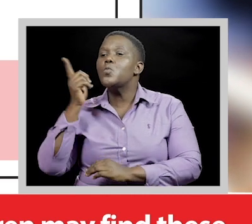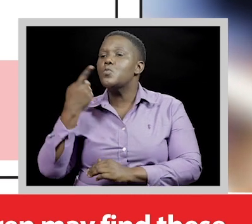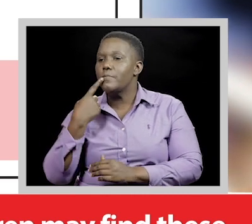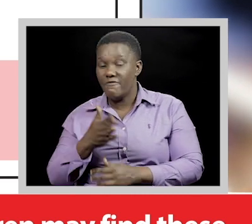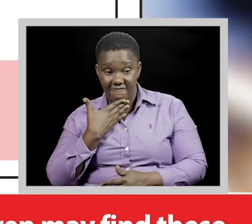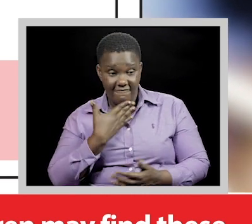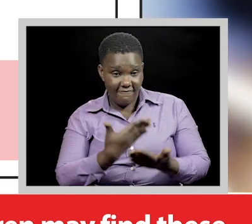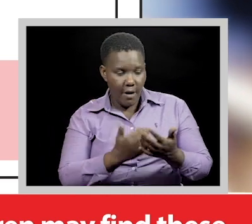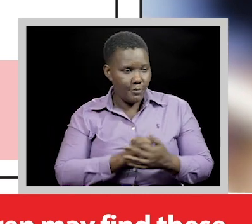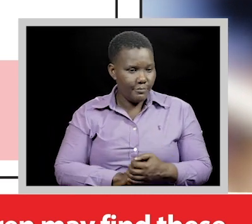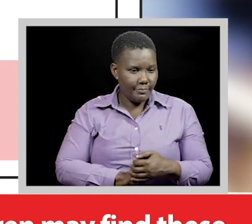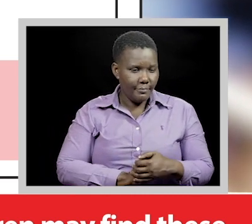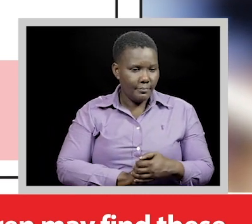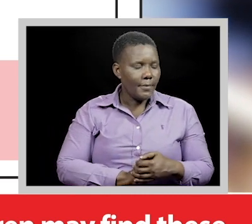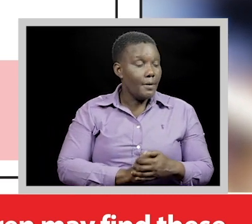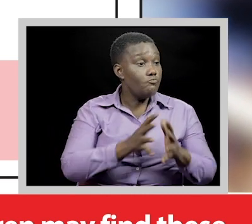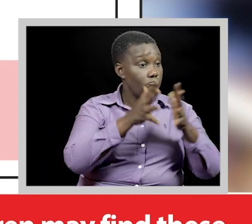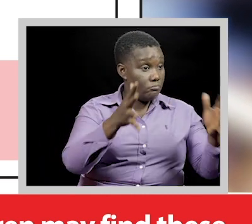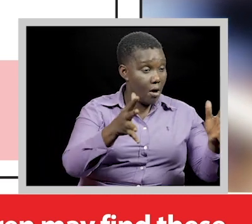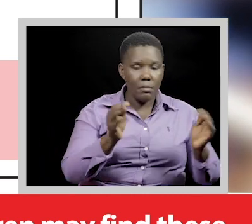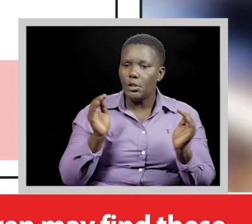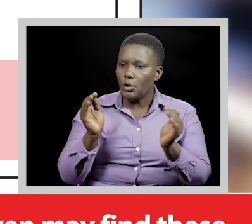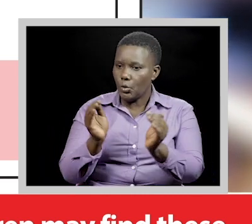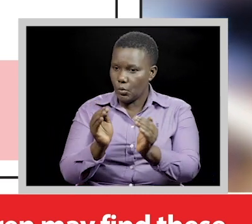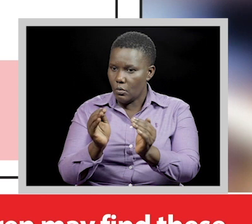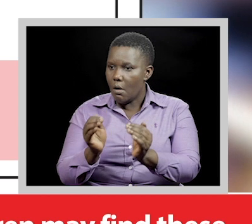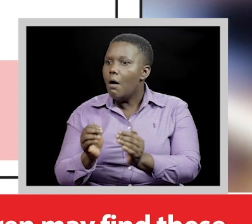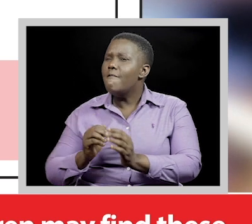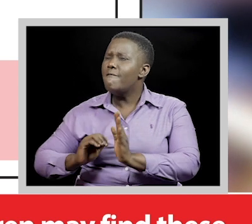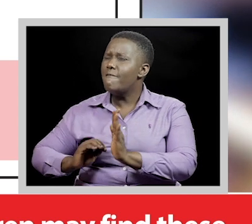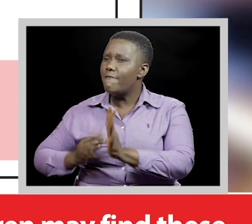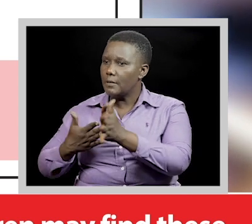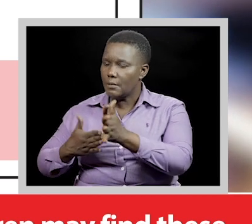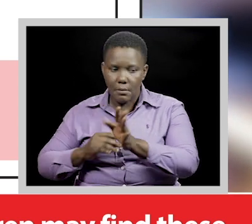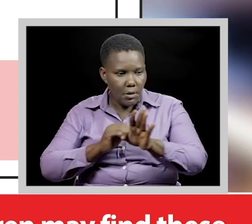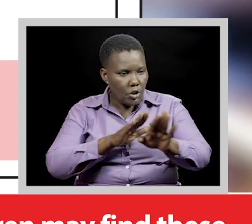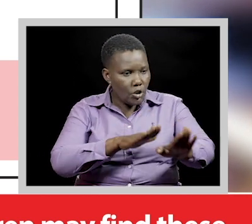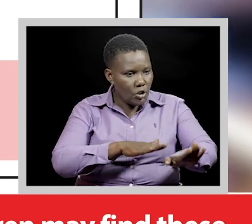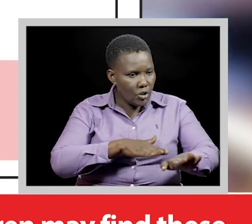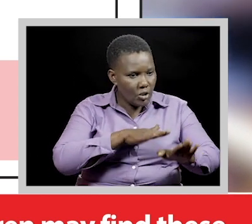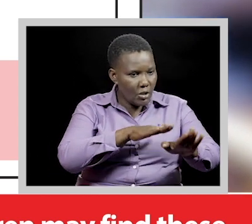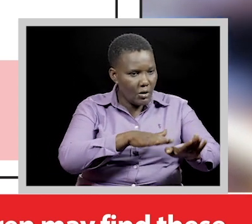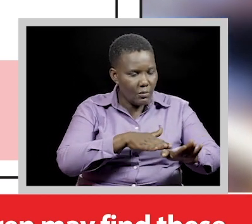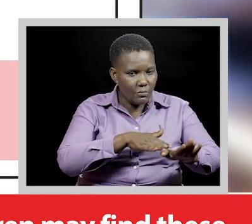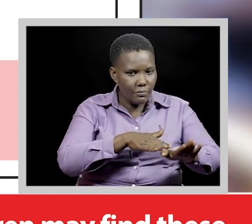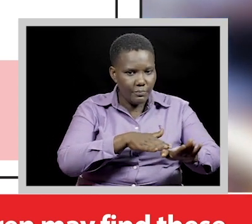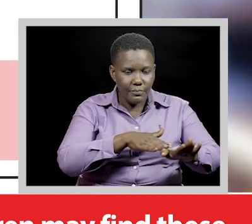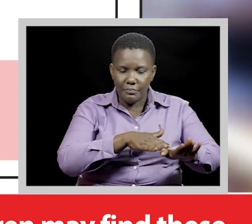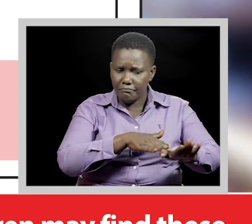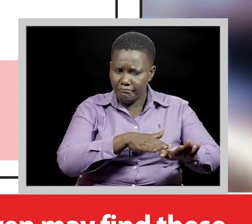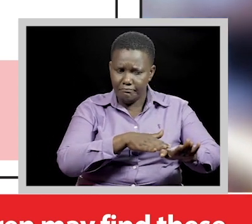different perceptions. For example, big, small, fast,